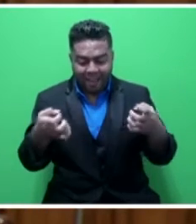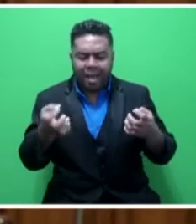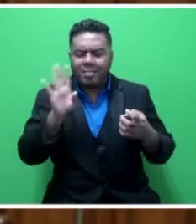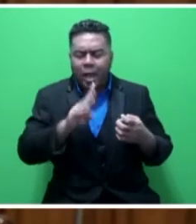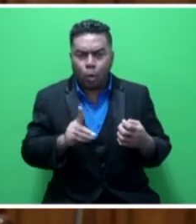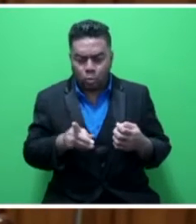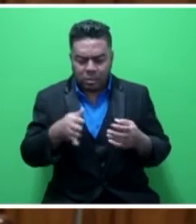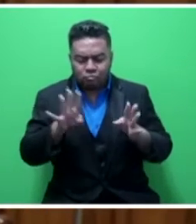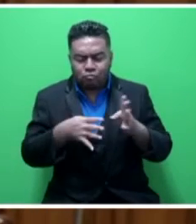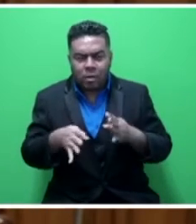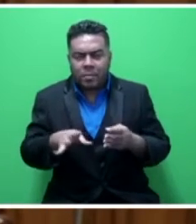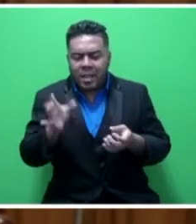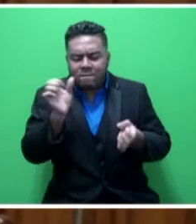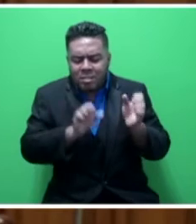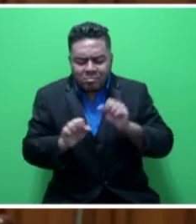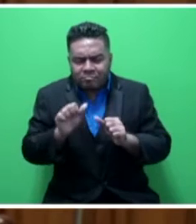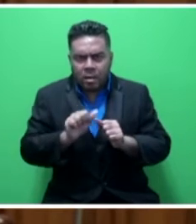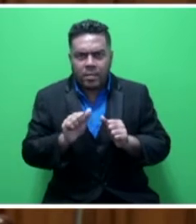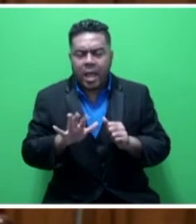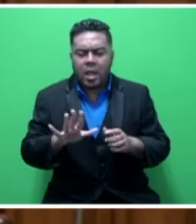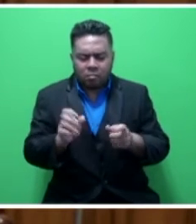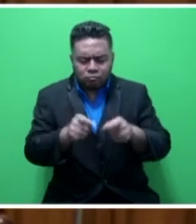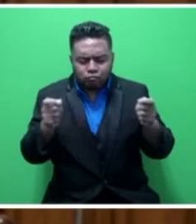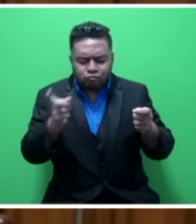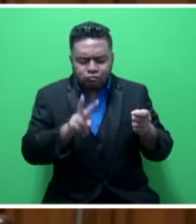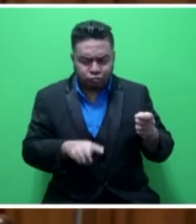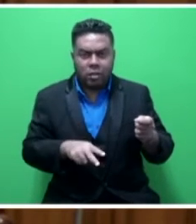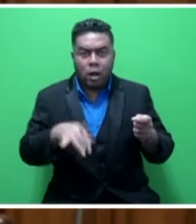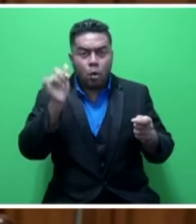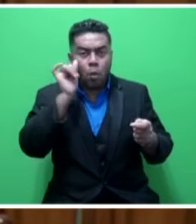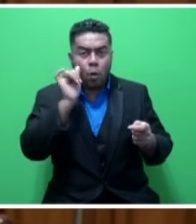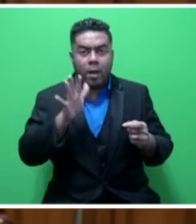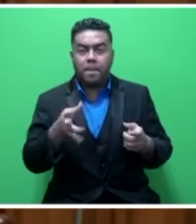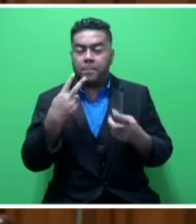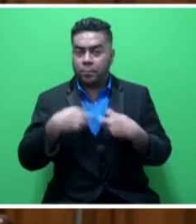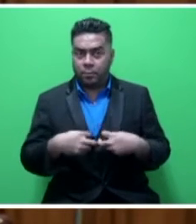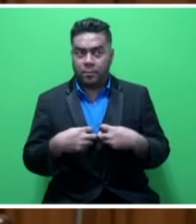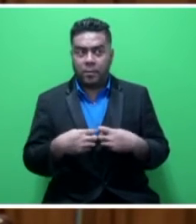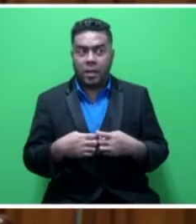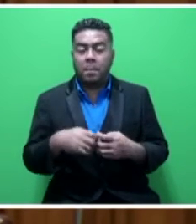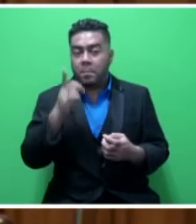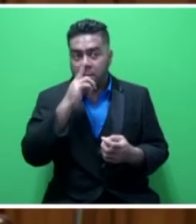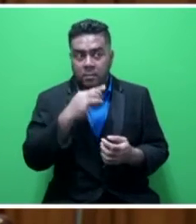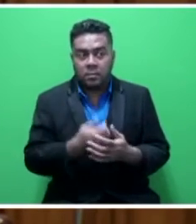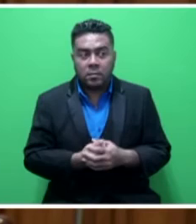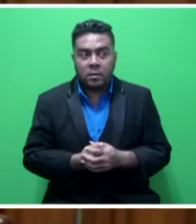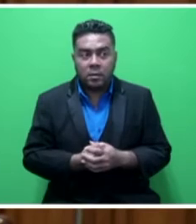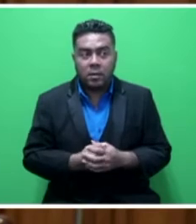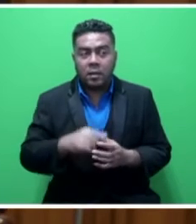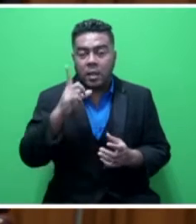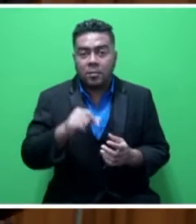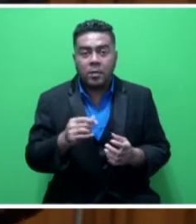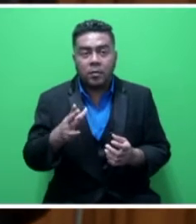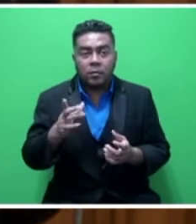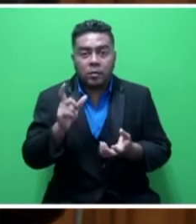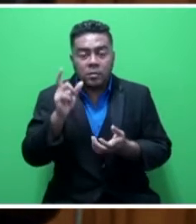diagnose, investigate and resect lesions within the alimentary canal that can be of concern,